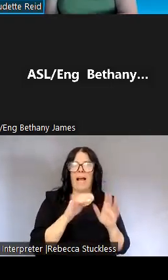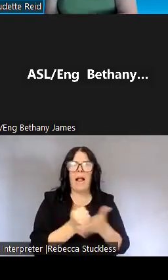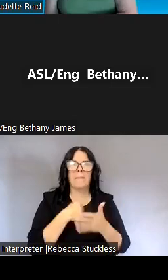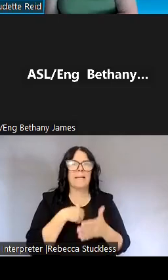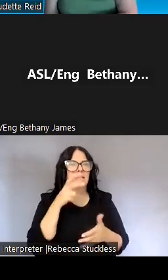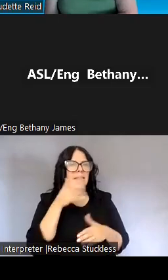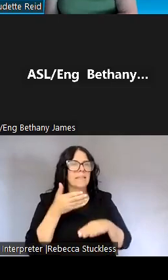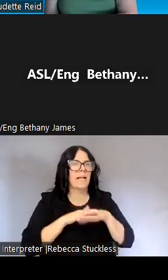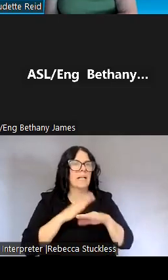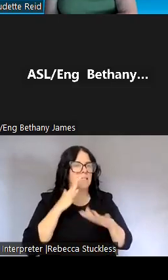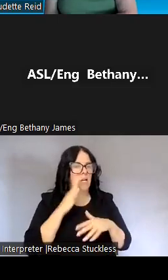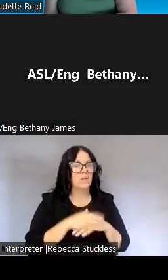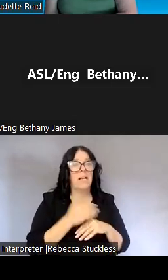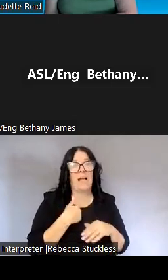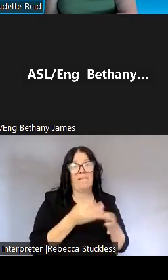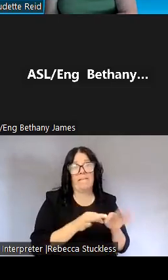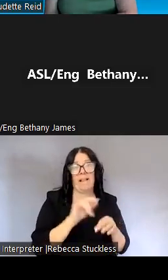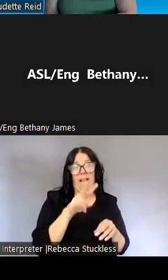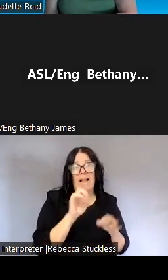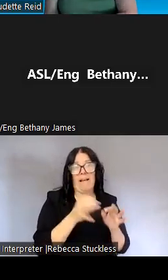Now, live captions is